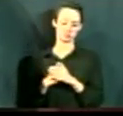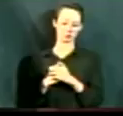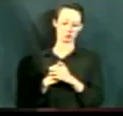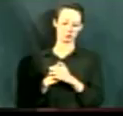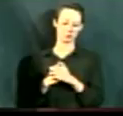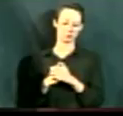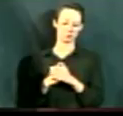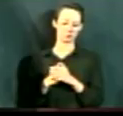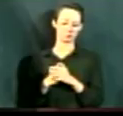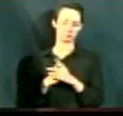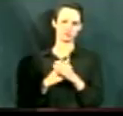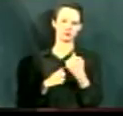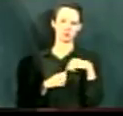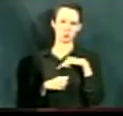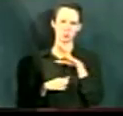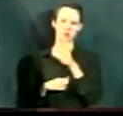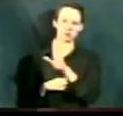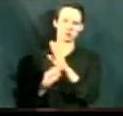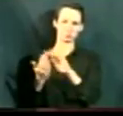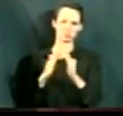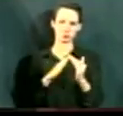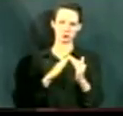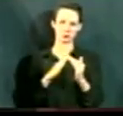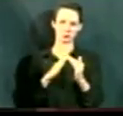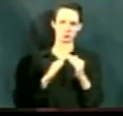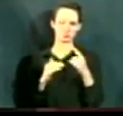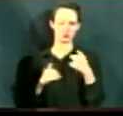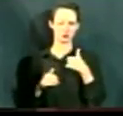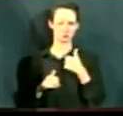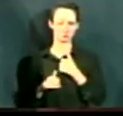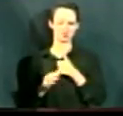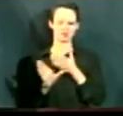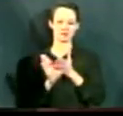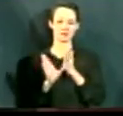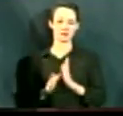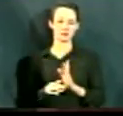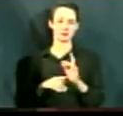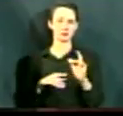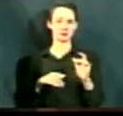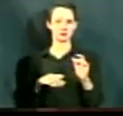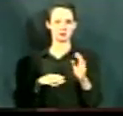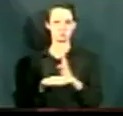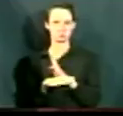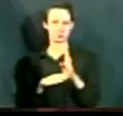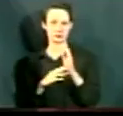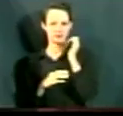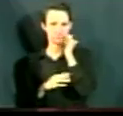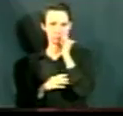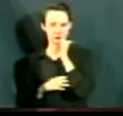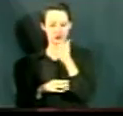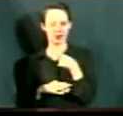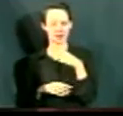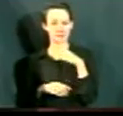We're your community. And as a psychologist practicing every day, I literally